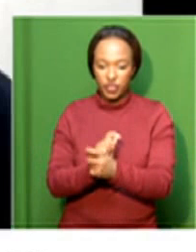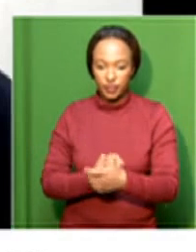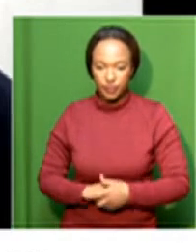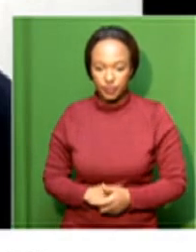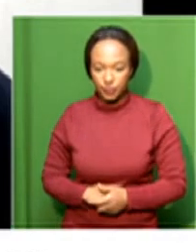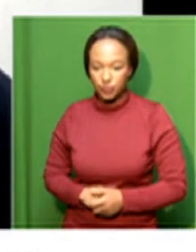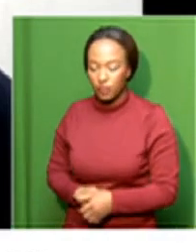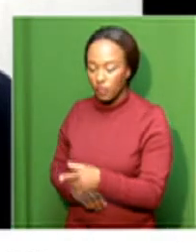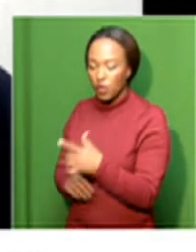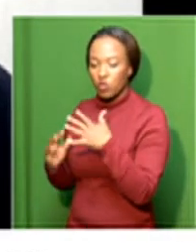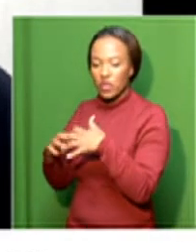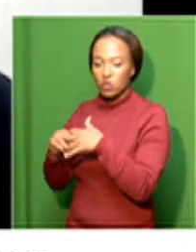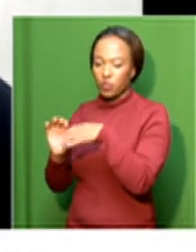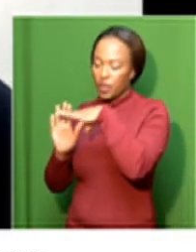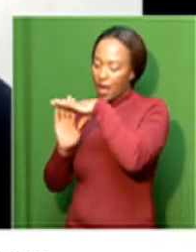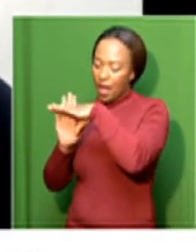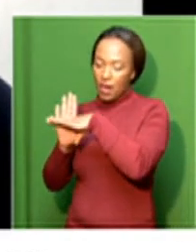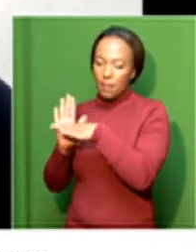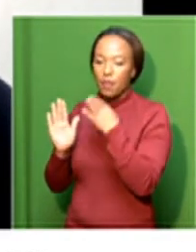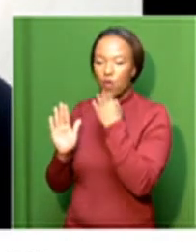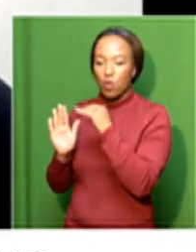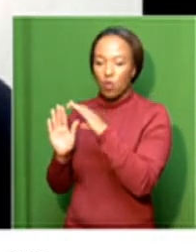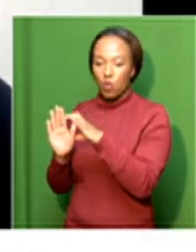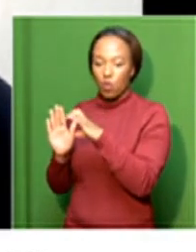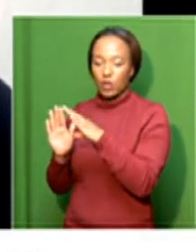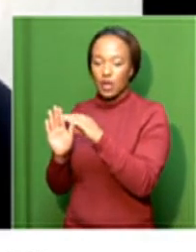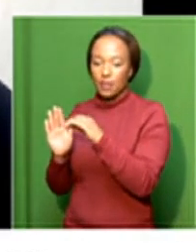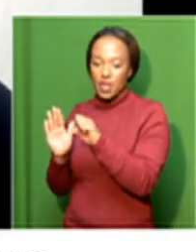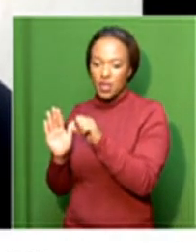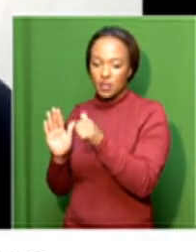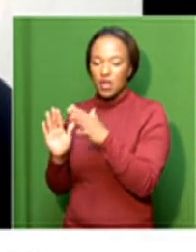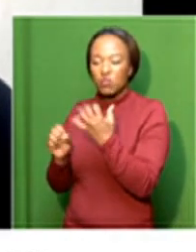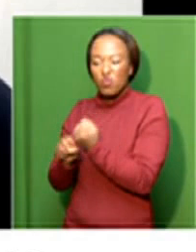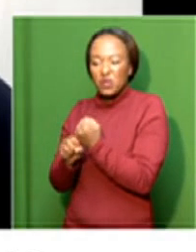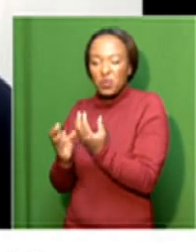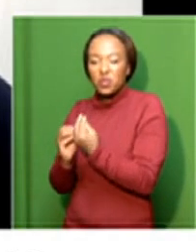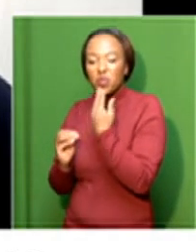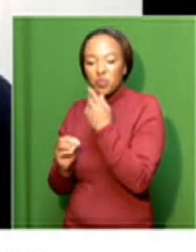album Cebisa this year. Take us through that project and who you worked with to bring it together.